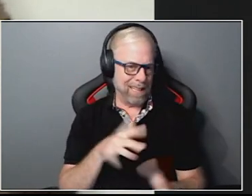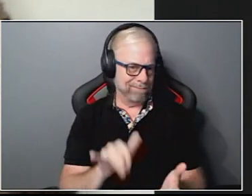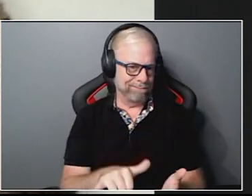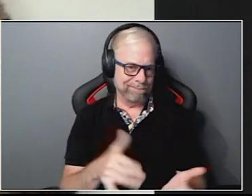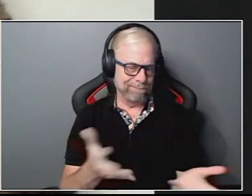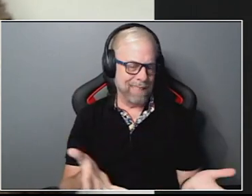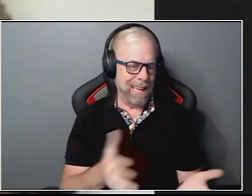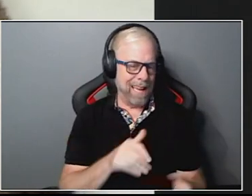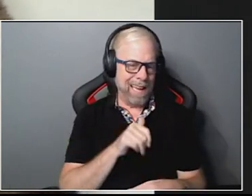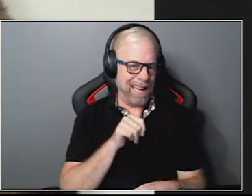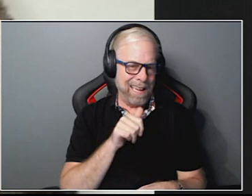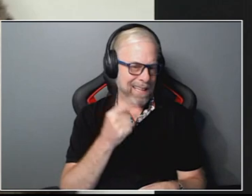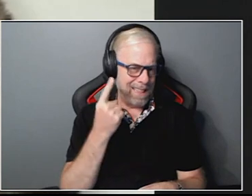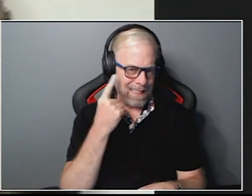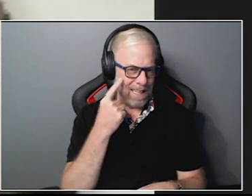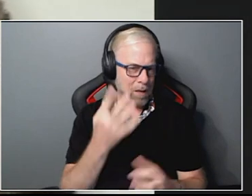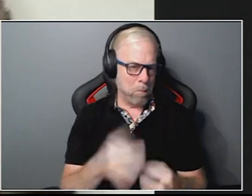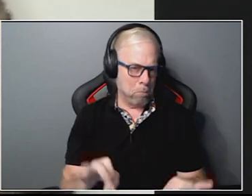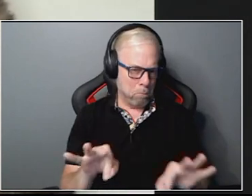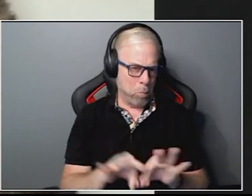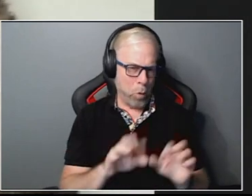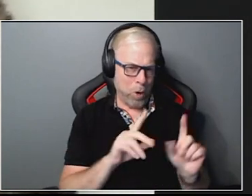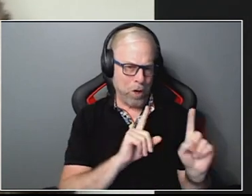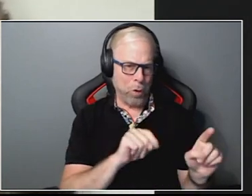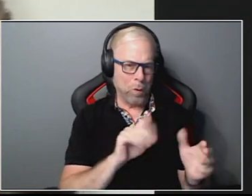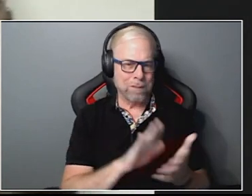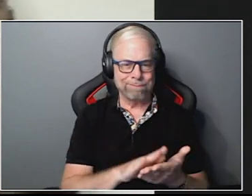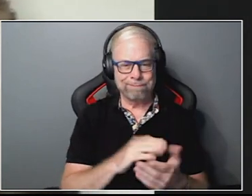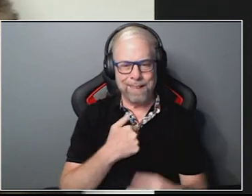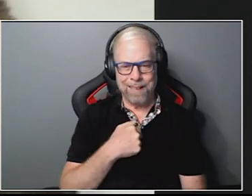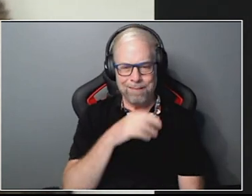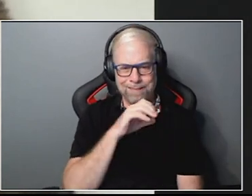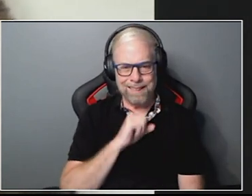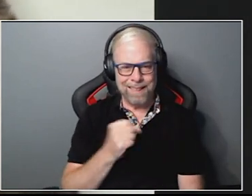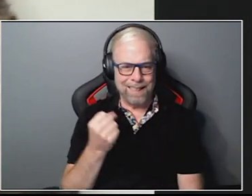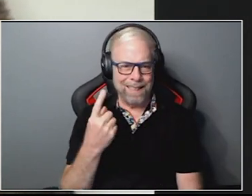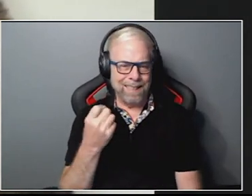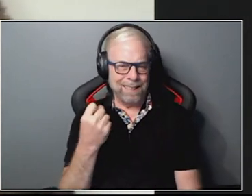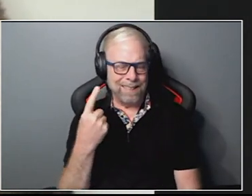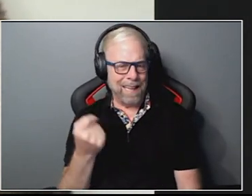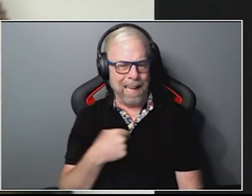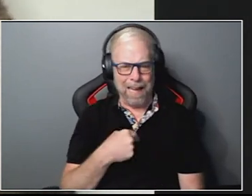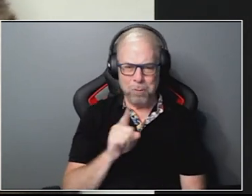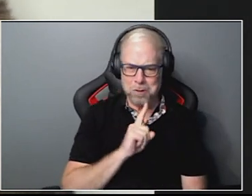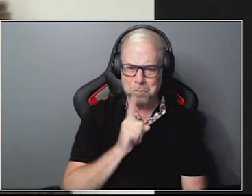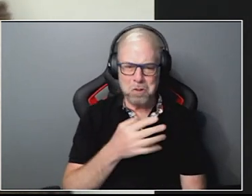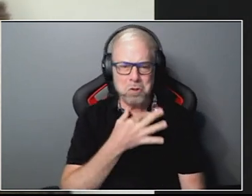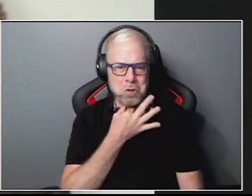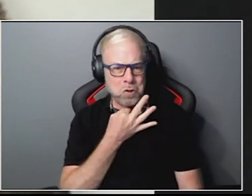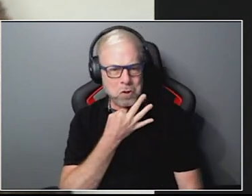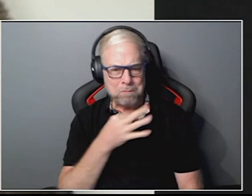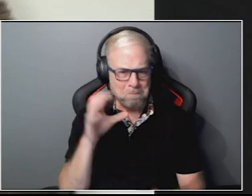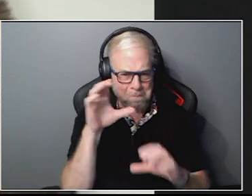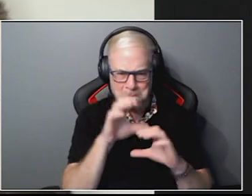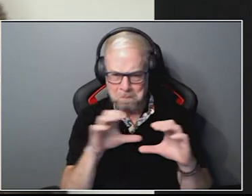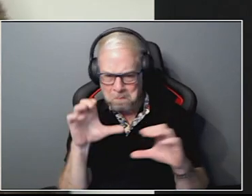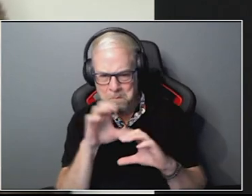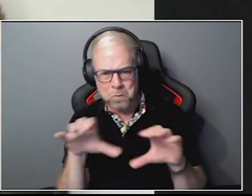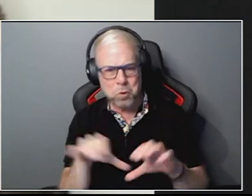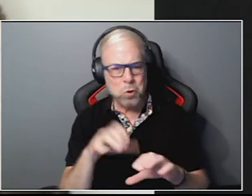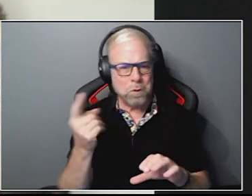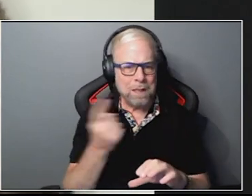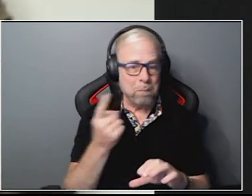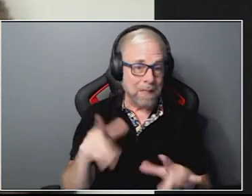me to go to school. And besides, at 11 years old, I had a lot of adventure in my spirit. I was like, I want to go do something